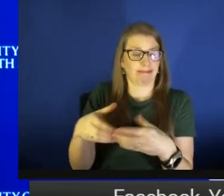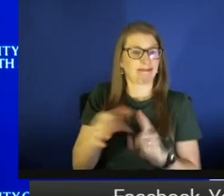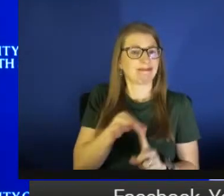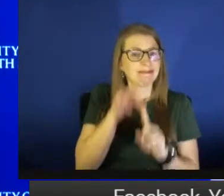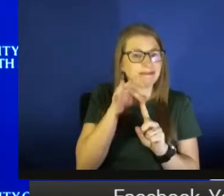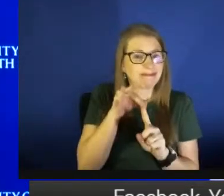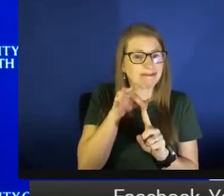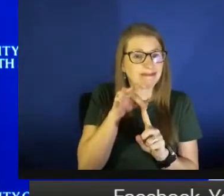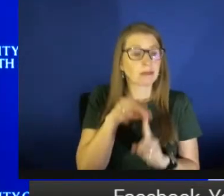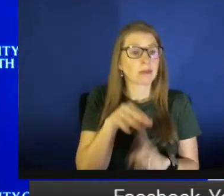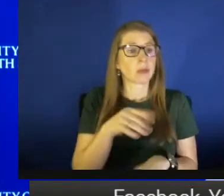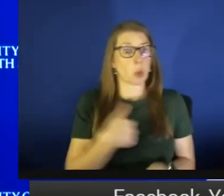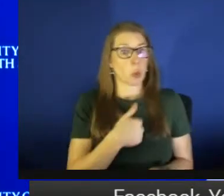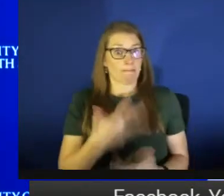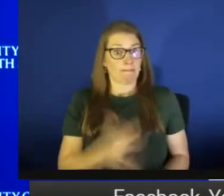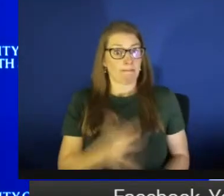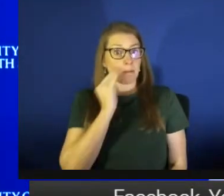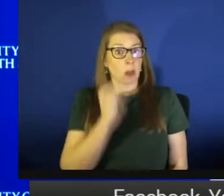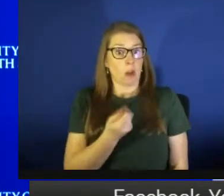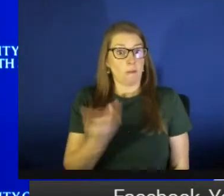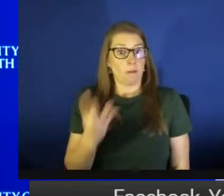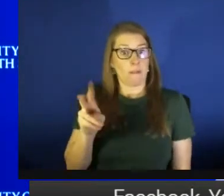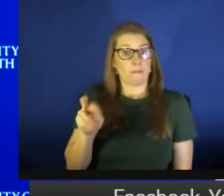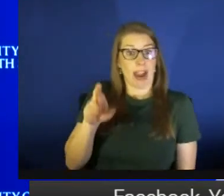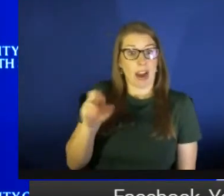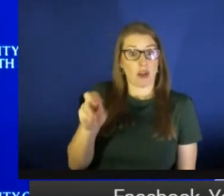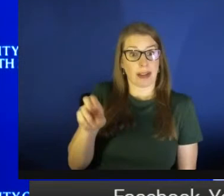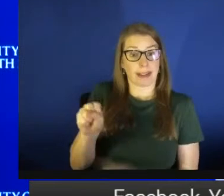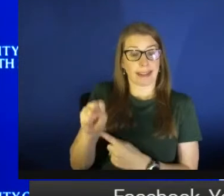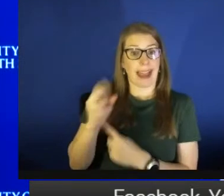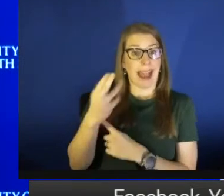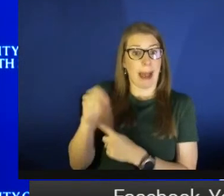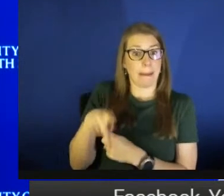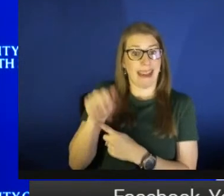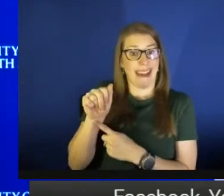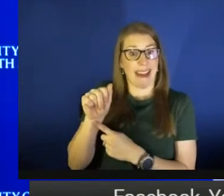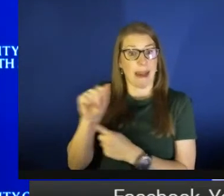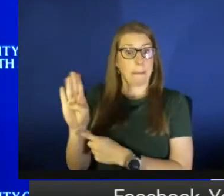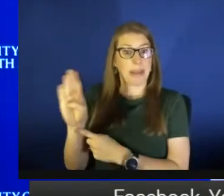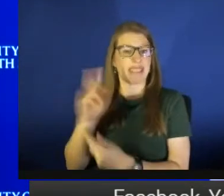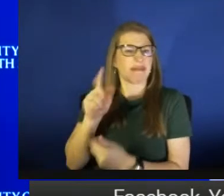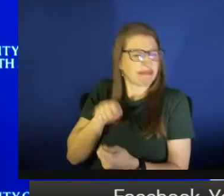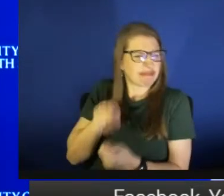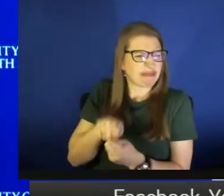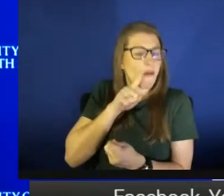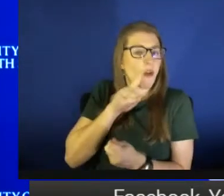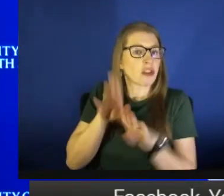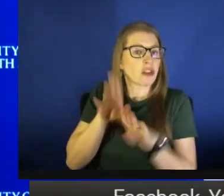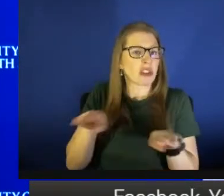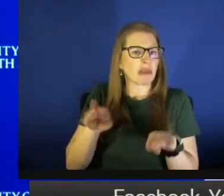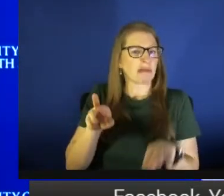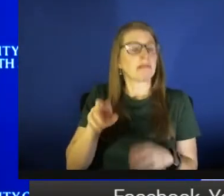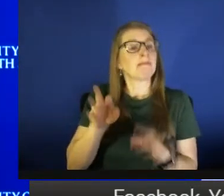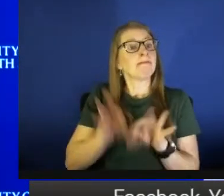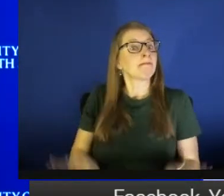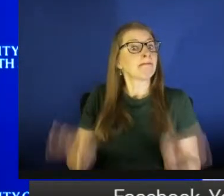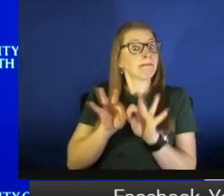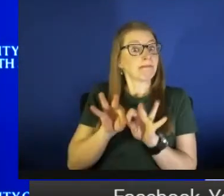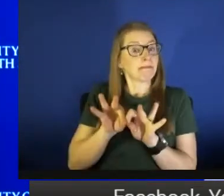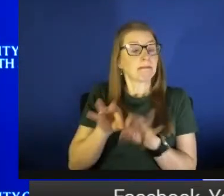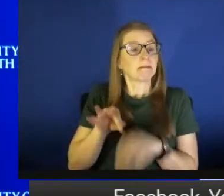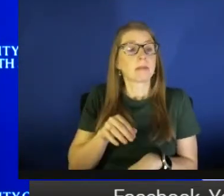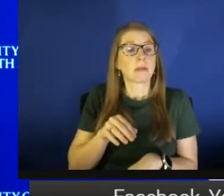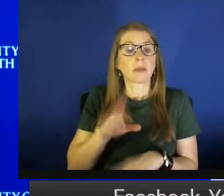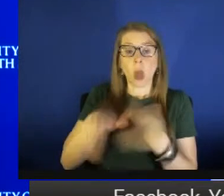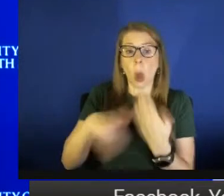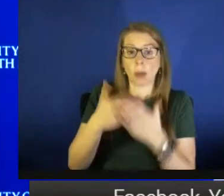stated, we know that a couple of the viruses, hepatitis A and hepatitis B specifically for children, is very important. All of these children were